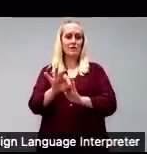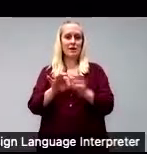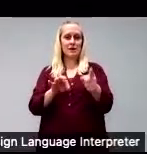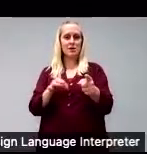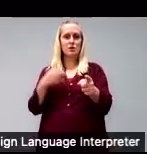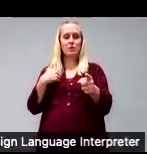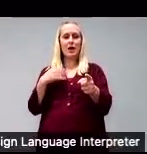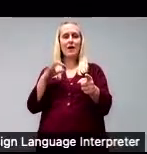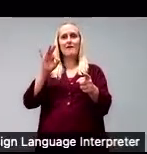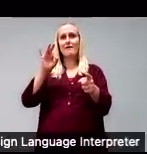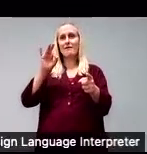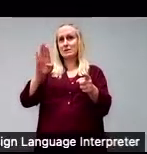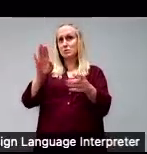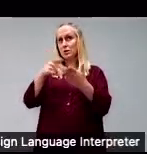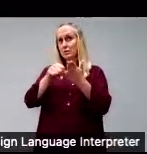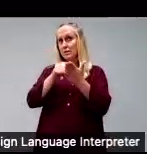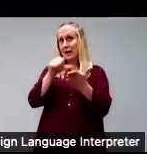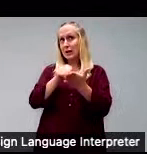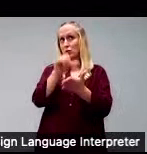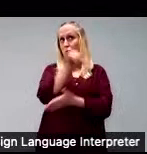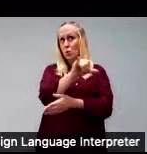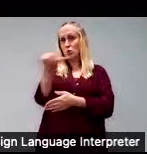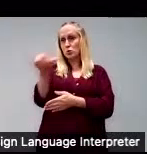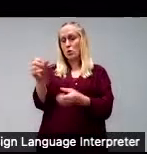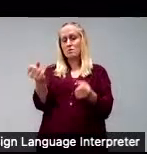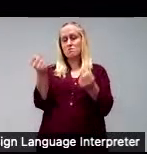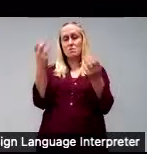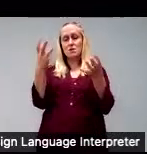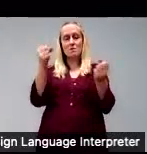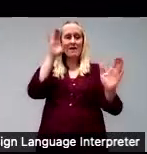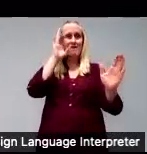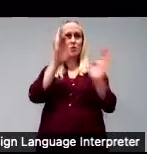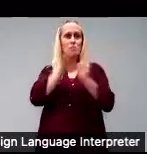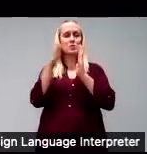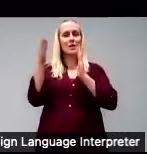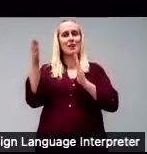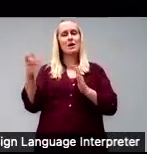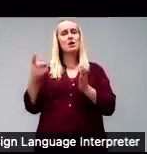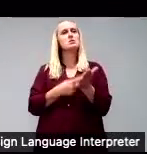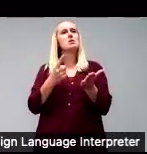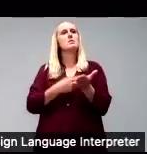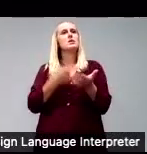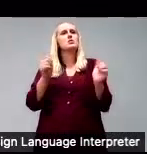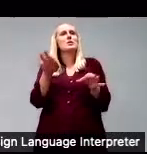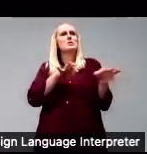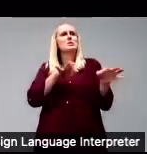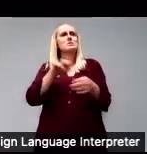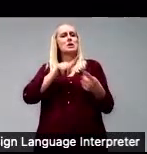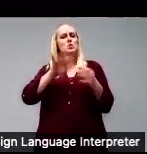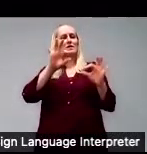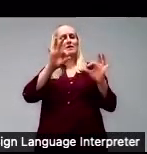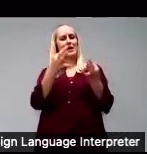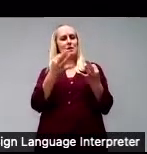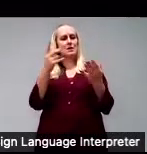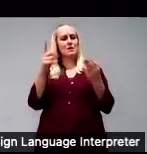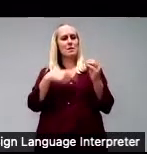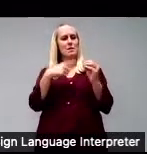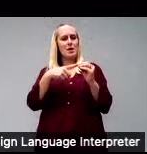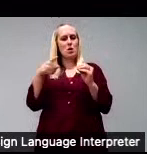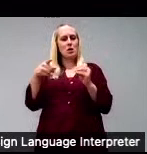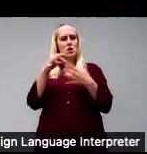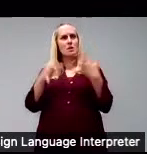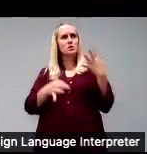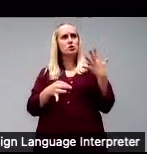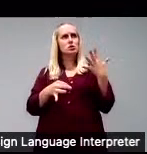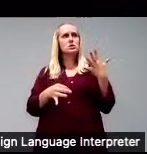a Facebook page, and there are a lot of pictures of the work that we do, because that's sometimes when we're trying to explain to kids and families about this option,